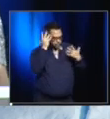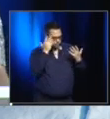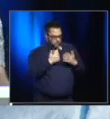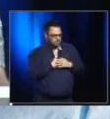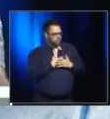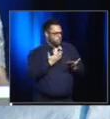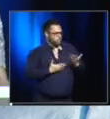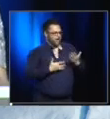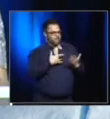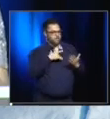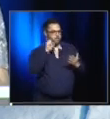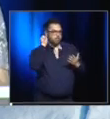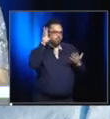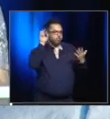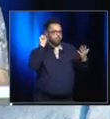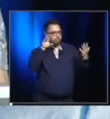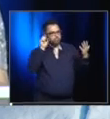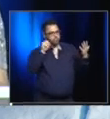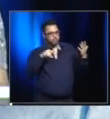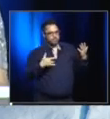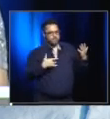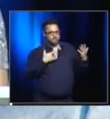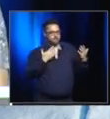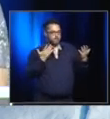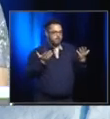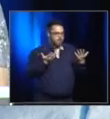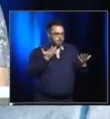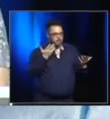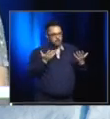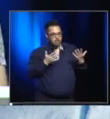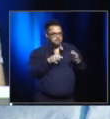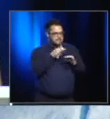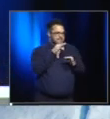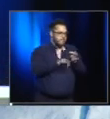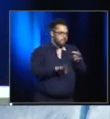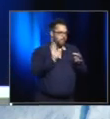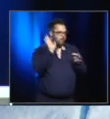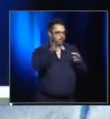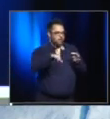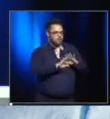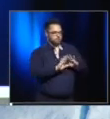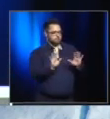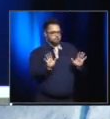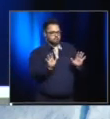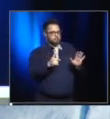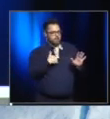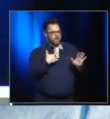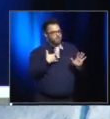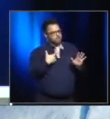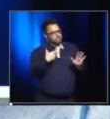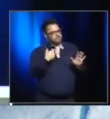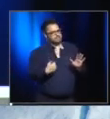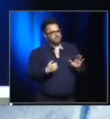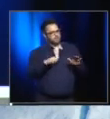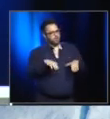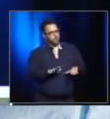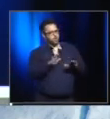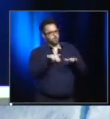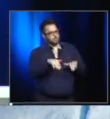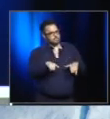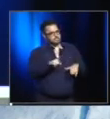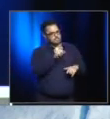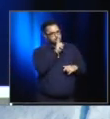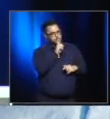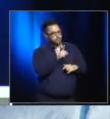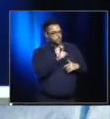think that some of these lessons I put up sound a bit sort of trite and a bit simplistic, but I think that in the Southern Ocean, they're actually still true. You